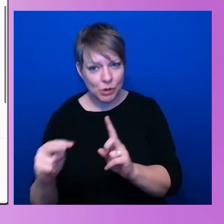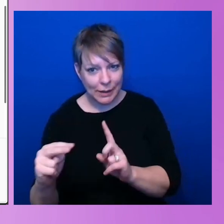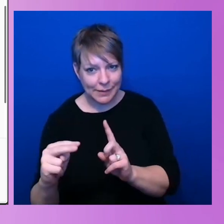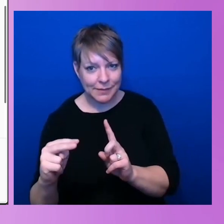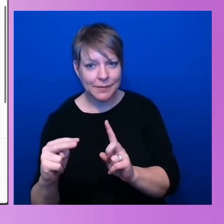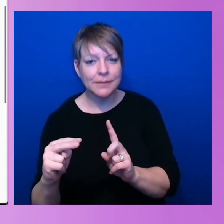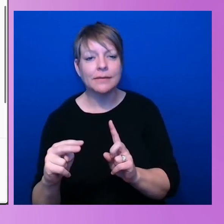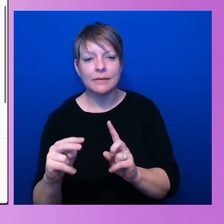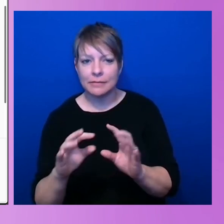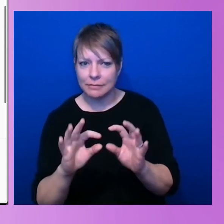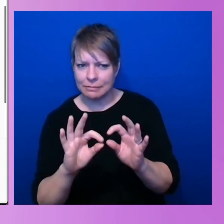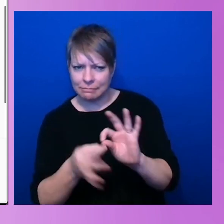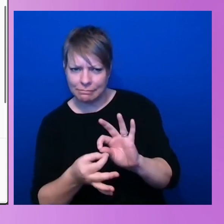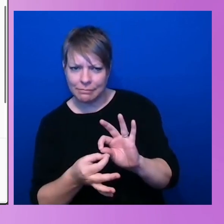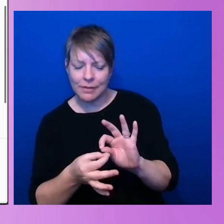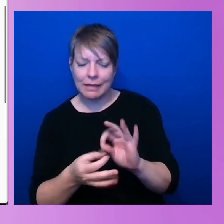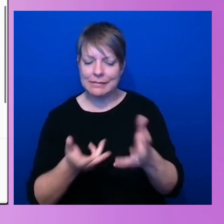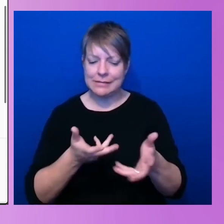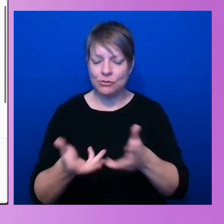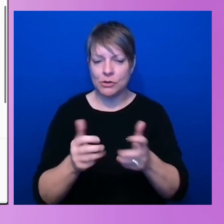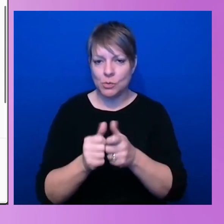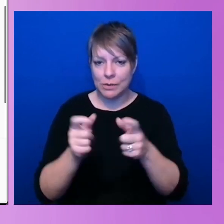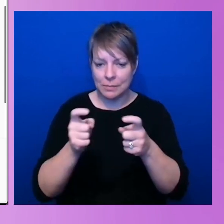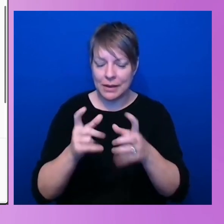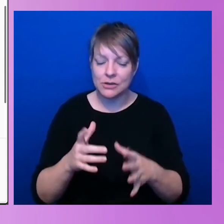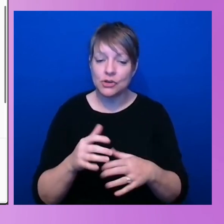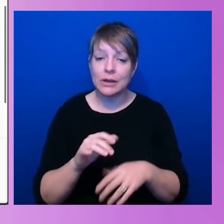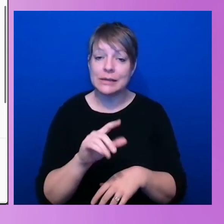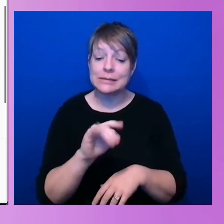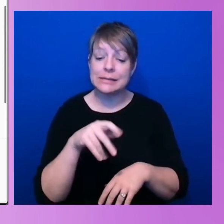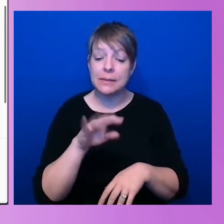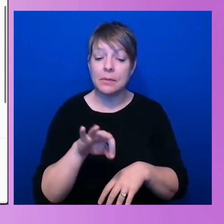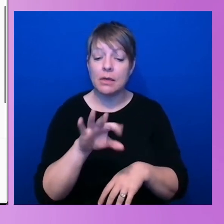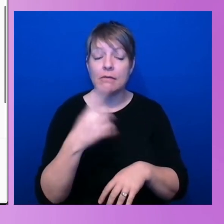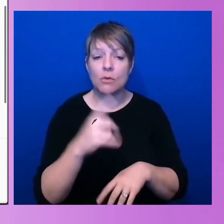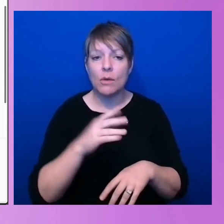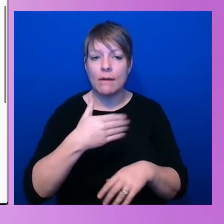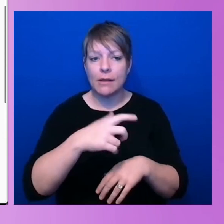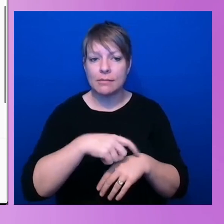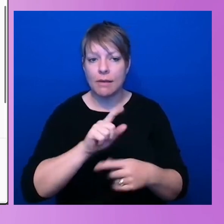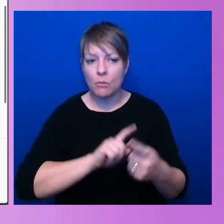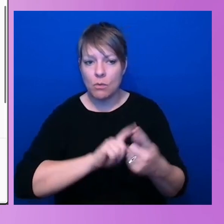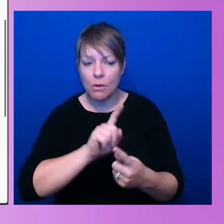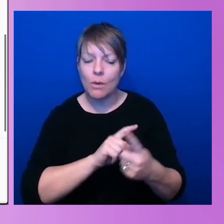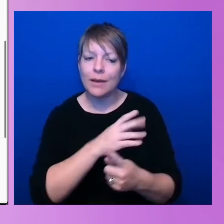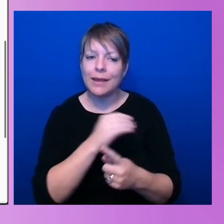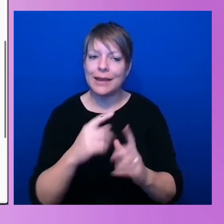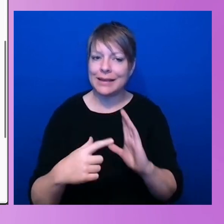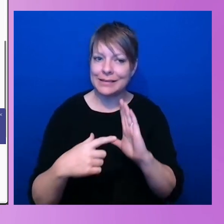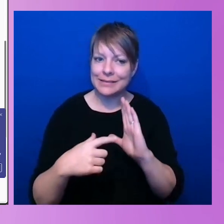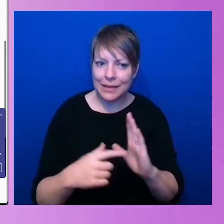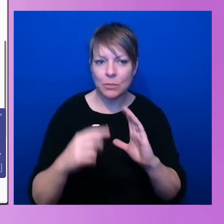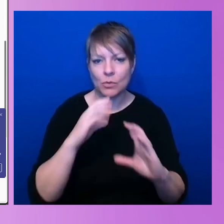with my manager. It even gives me tips for our next one-on-one and an example conversation for our next meeting.